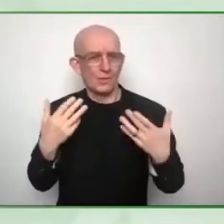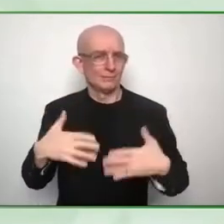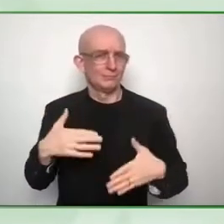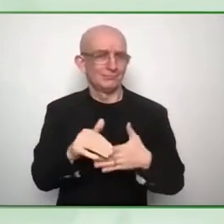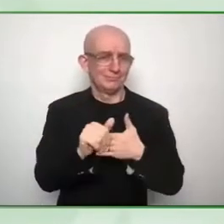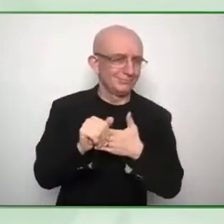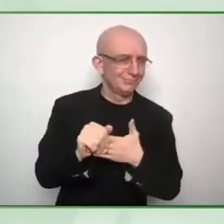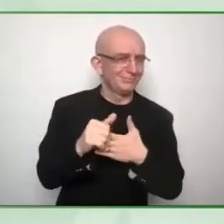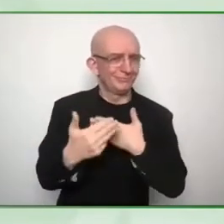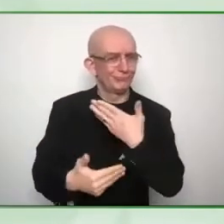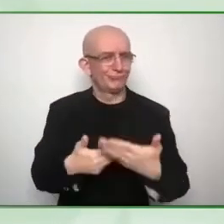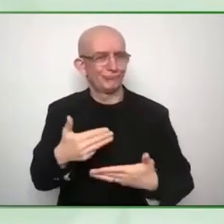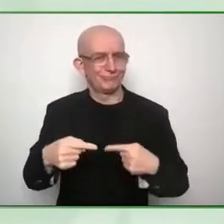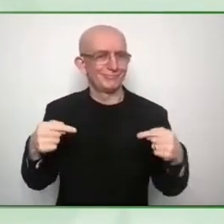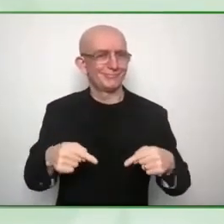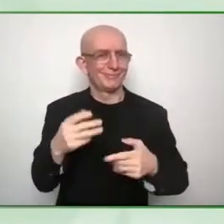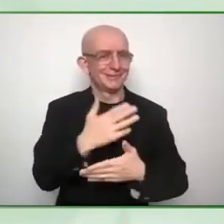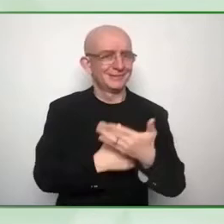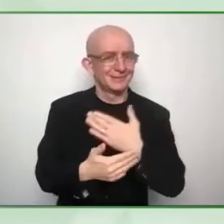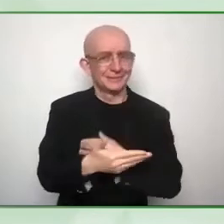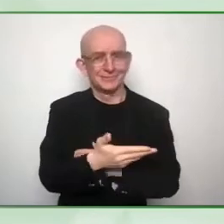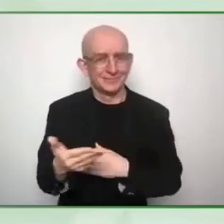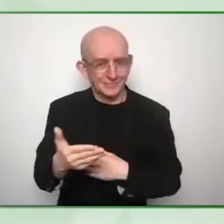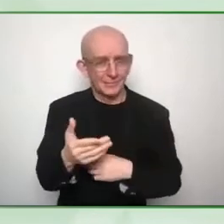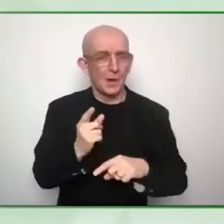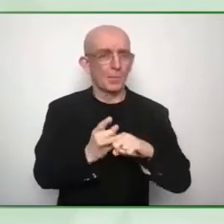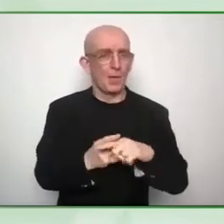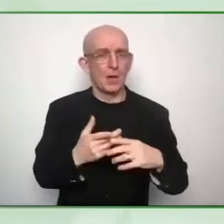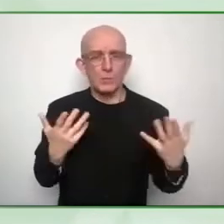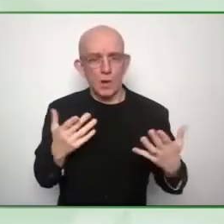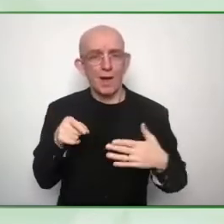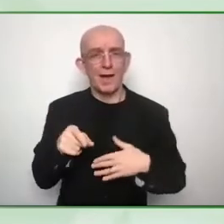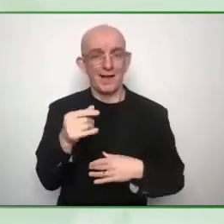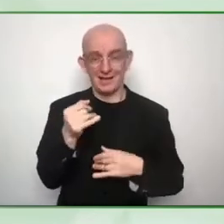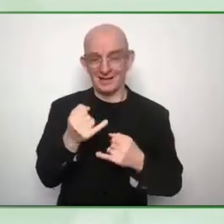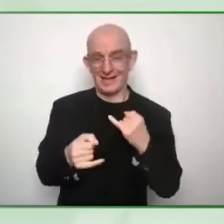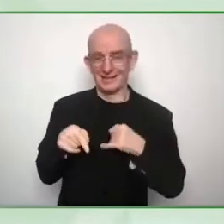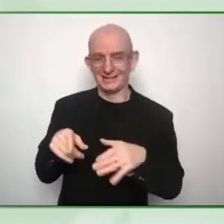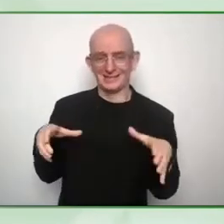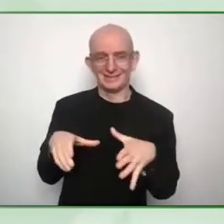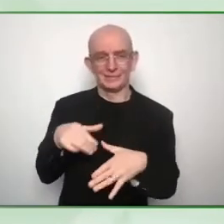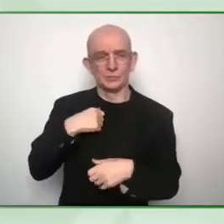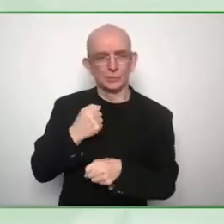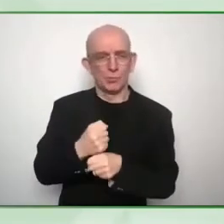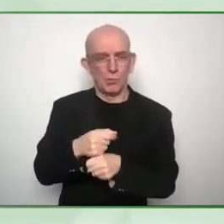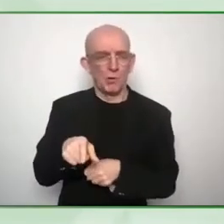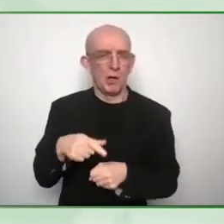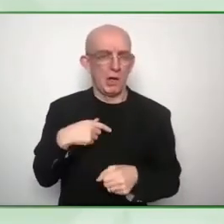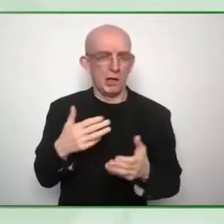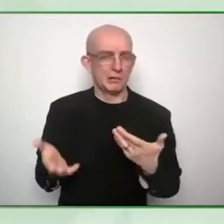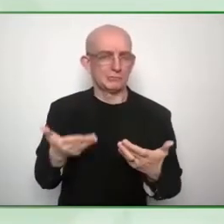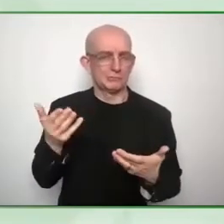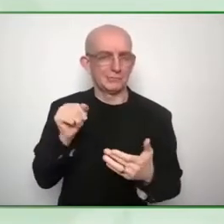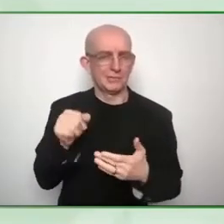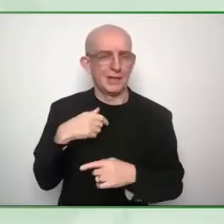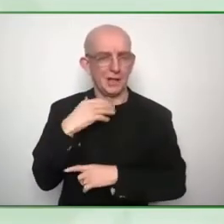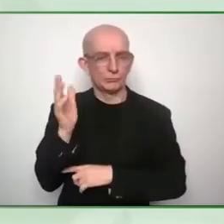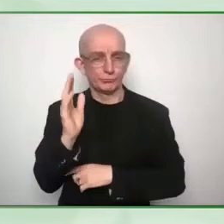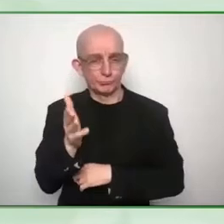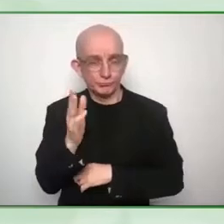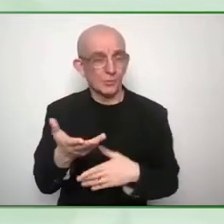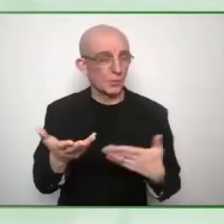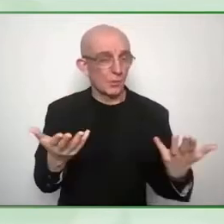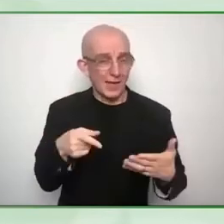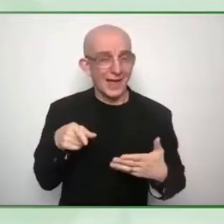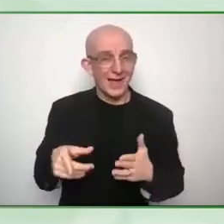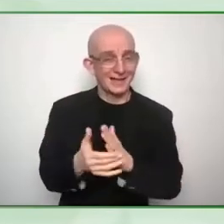so I am here networking at the Zero Project Conference. Most of the presentations that I'm seeing, as I'm watching them, I find the